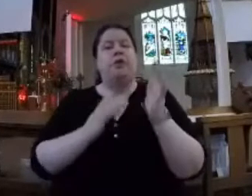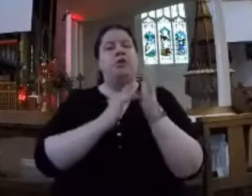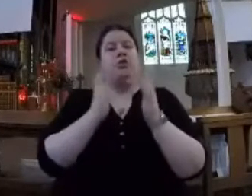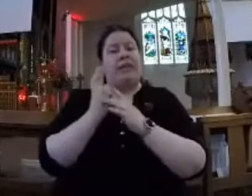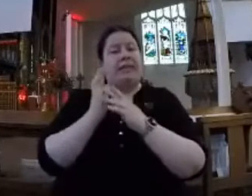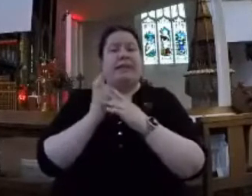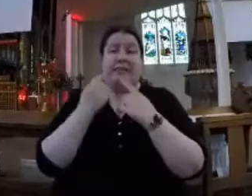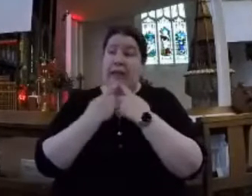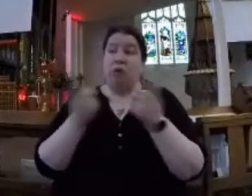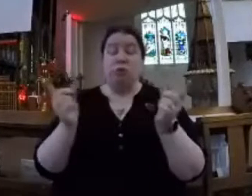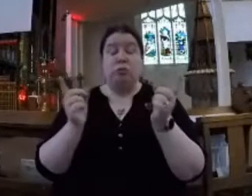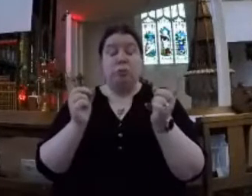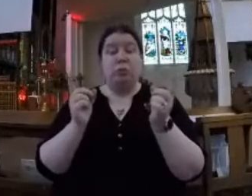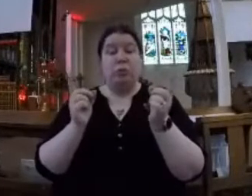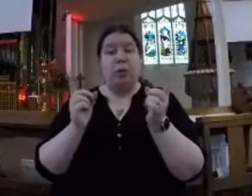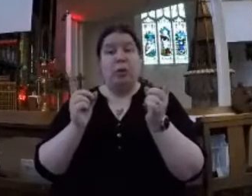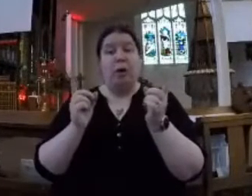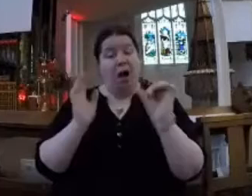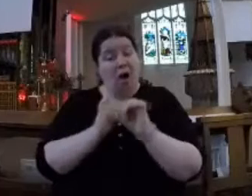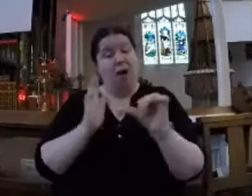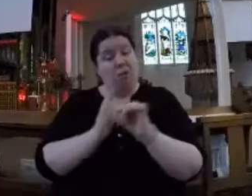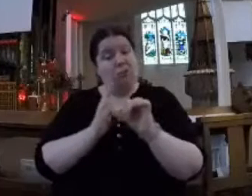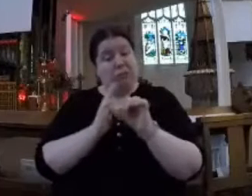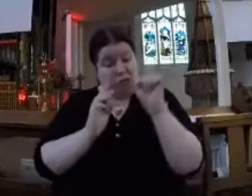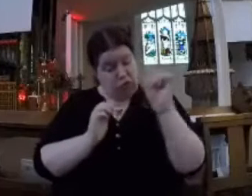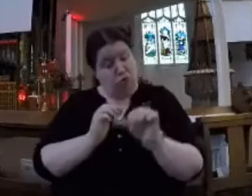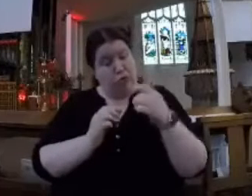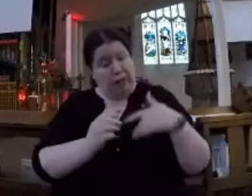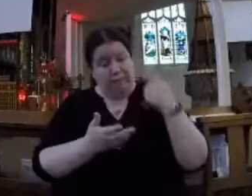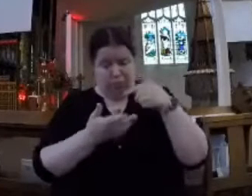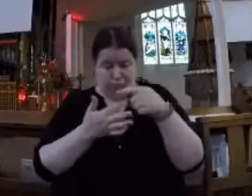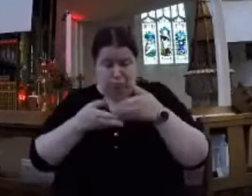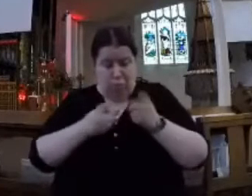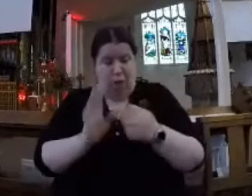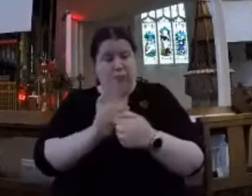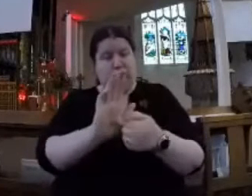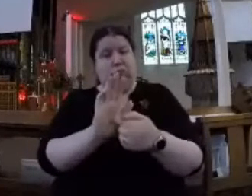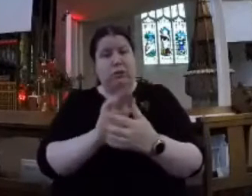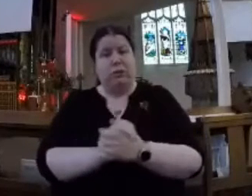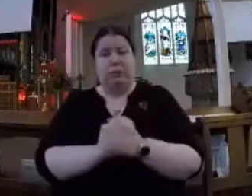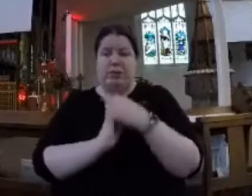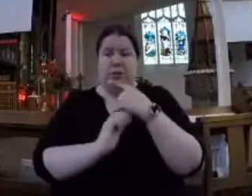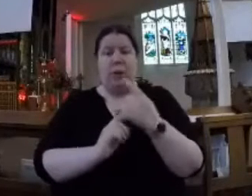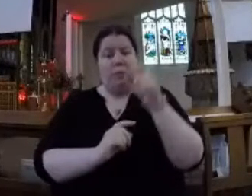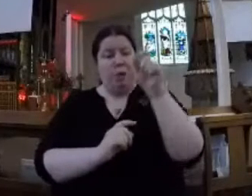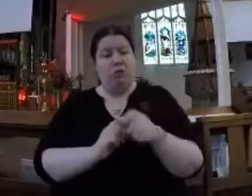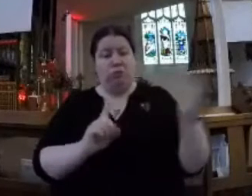live is really hard. When someone slaps you, turn the other cheek.